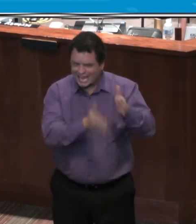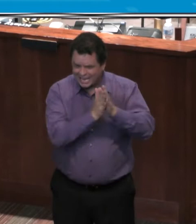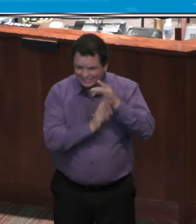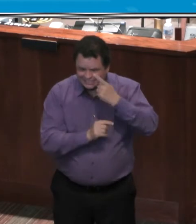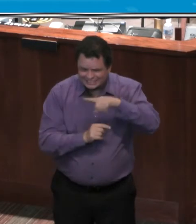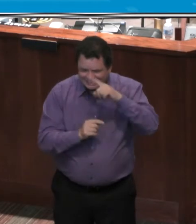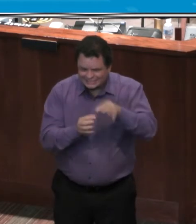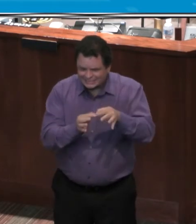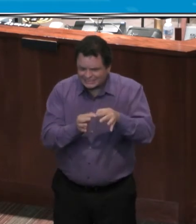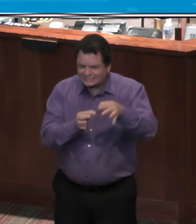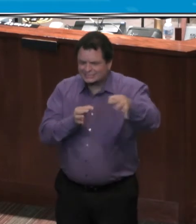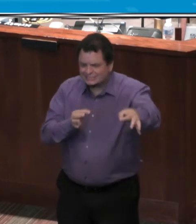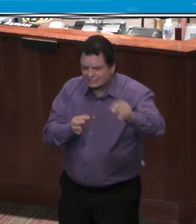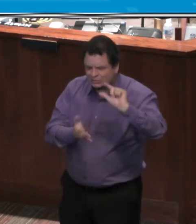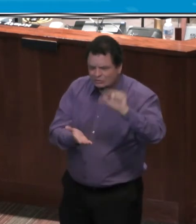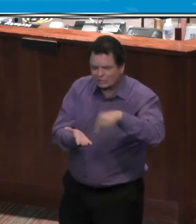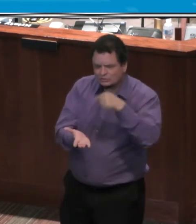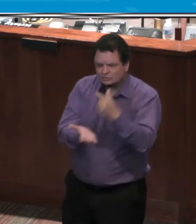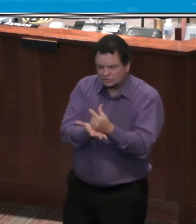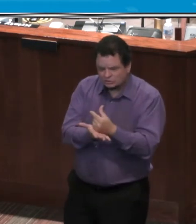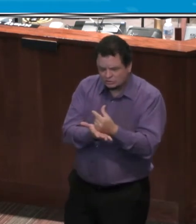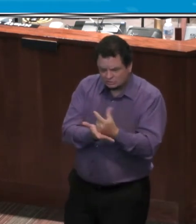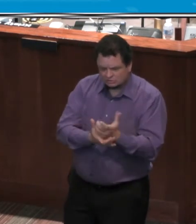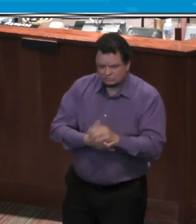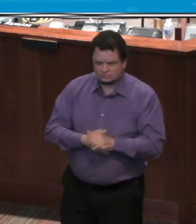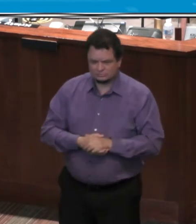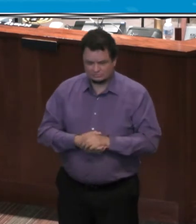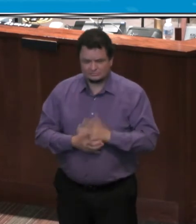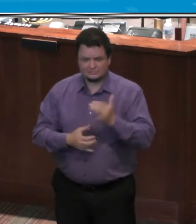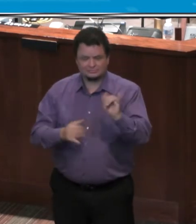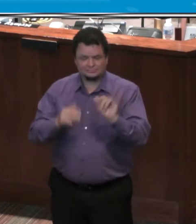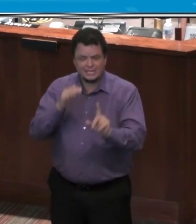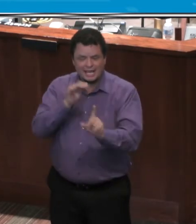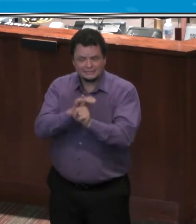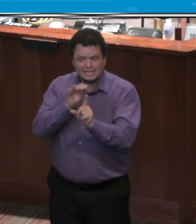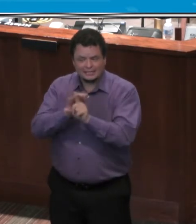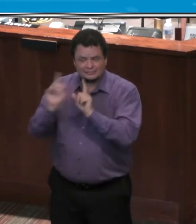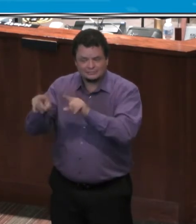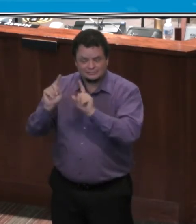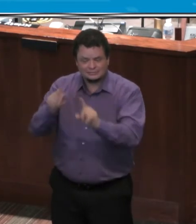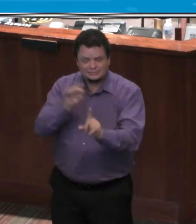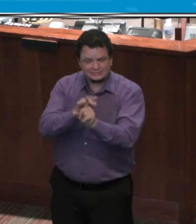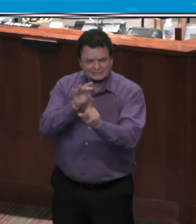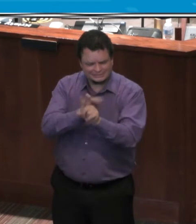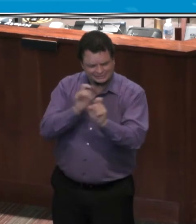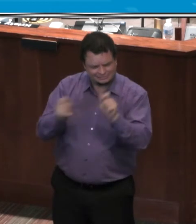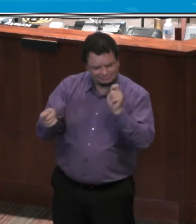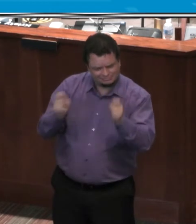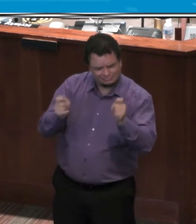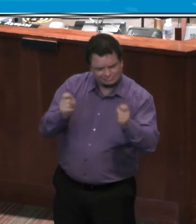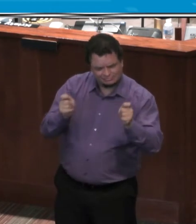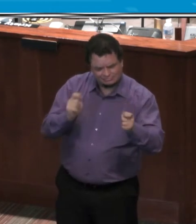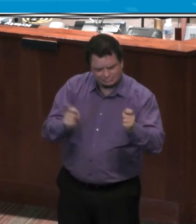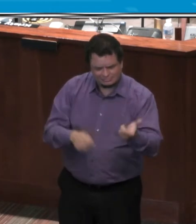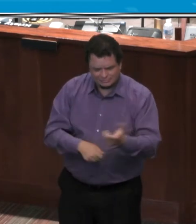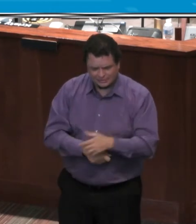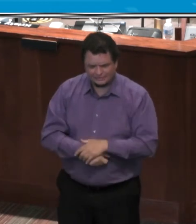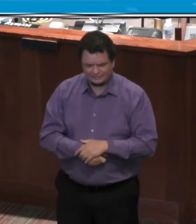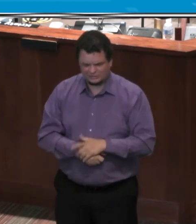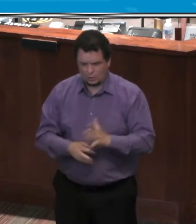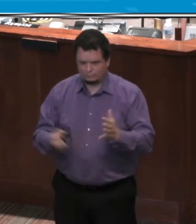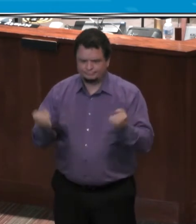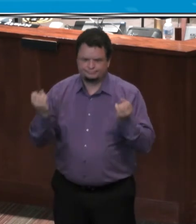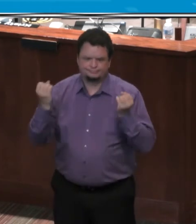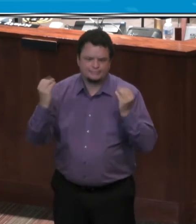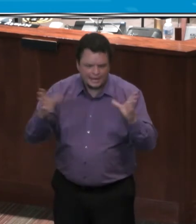family members to attend. And so that was a great feat because that's definitely a milestone for a lot of our population. And